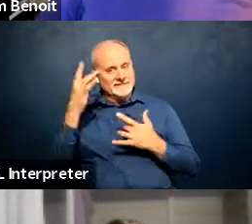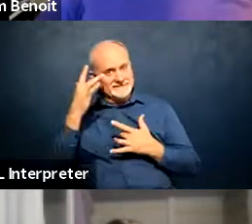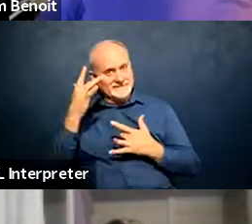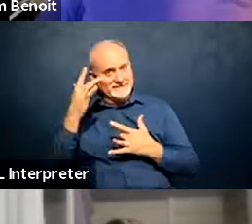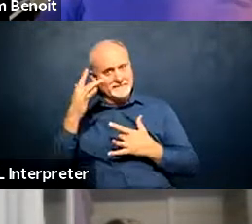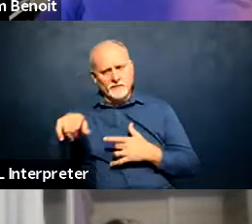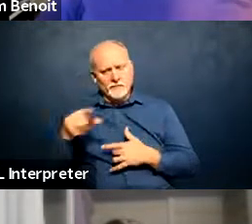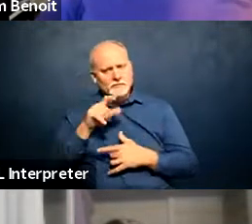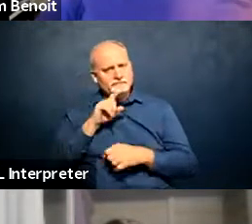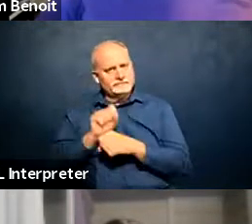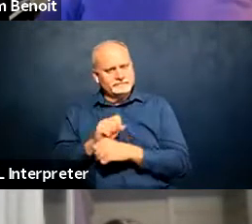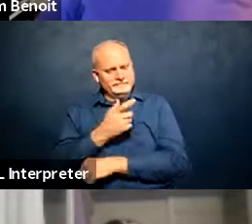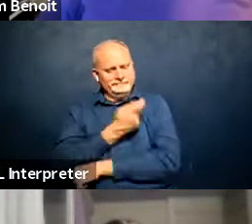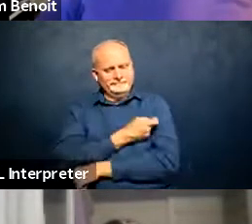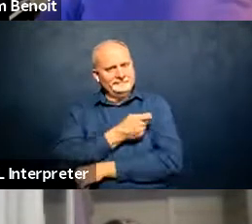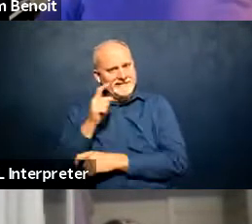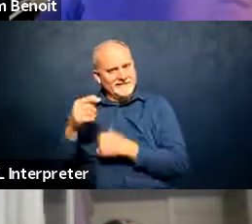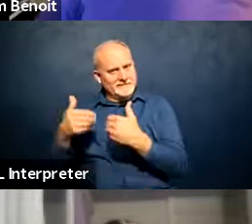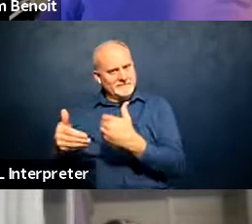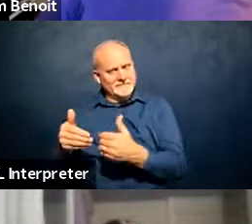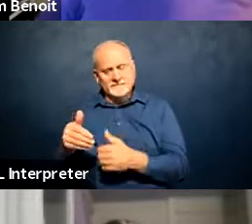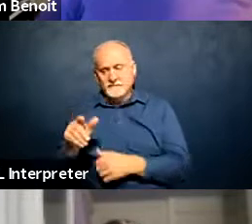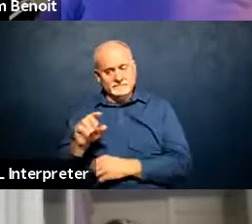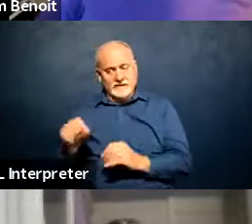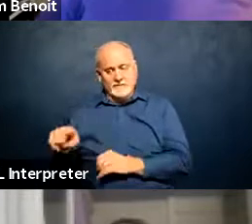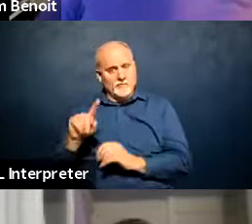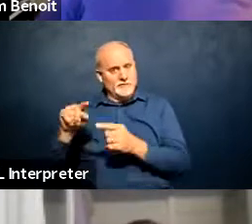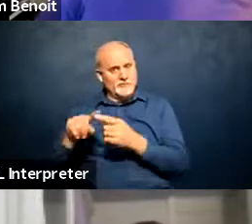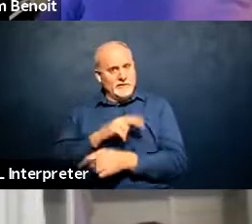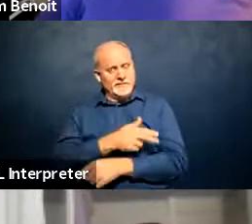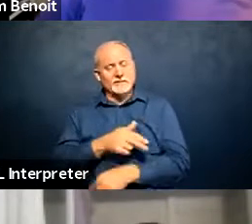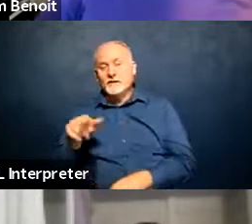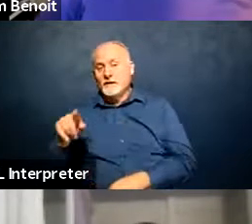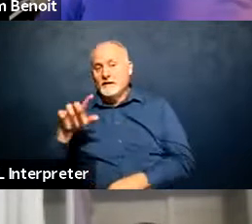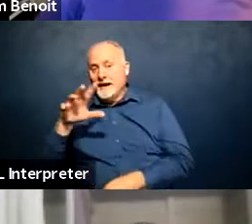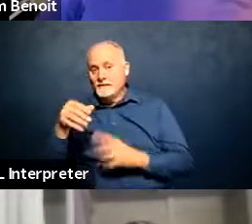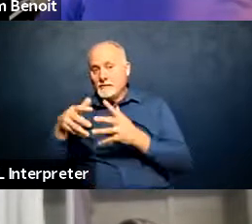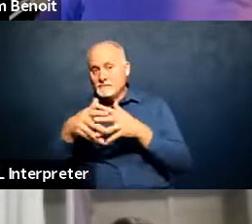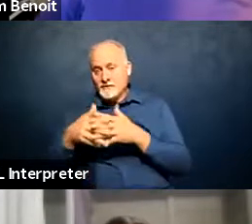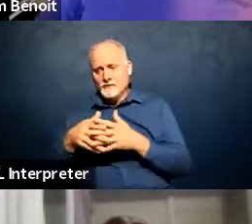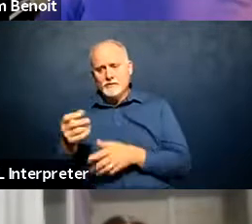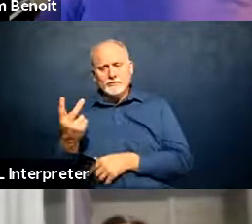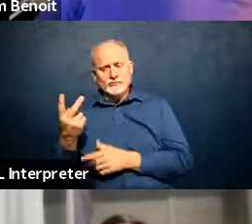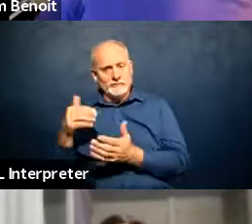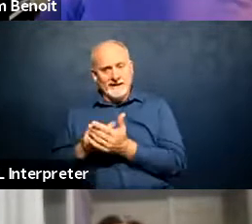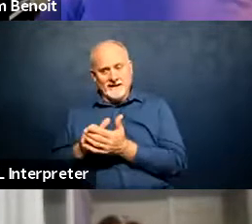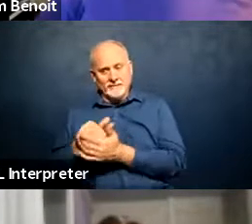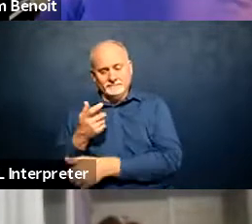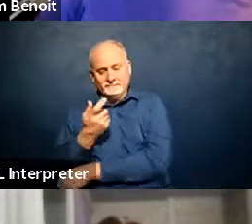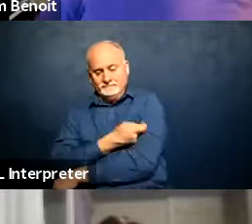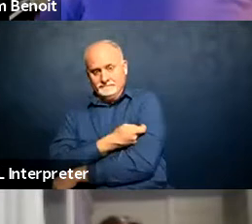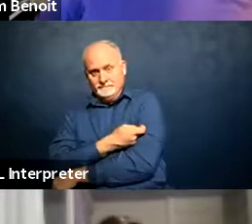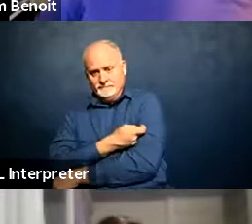none went to the hospital. And in those patients who were African-American, there were 2,000 who got vaccines and 2,000